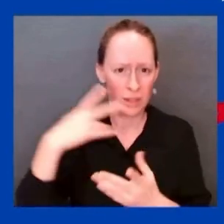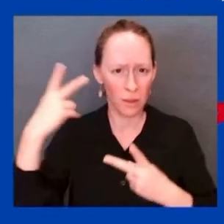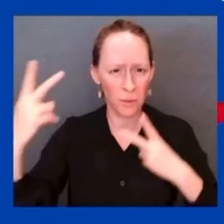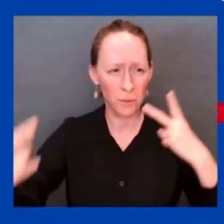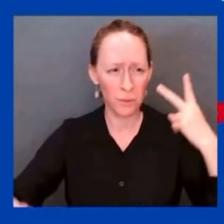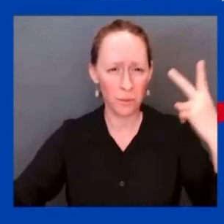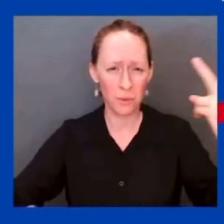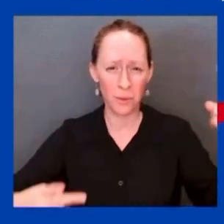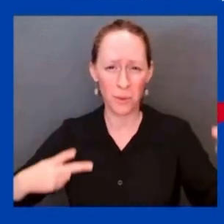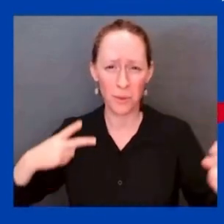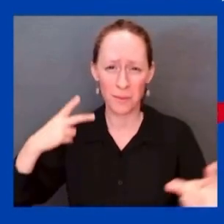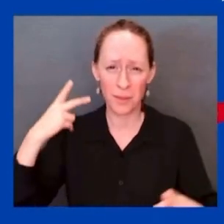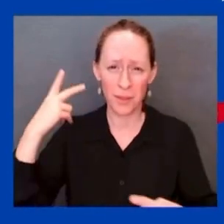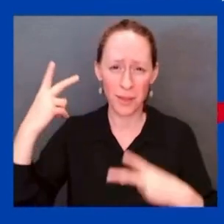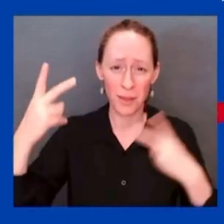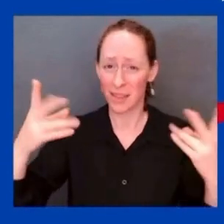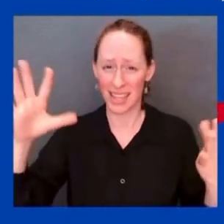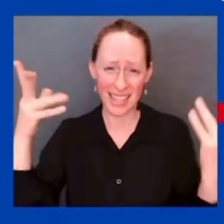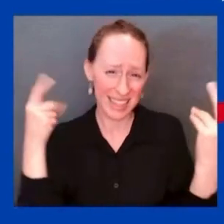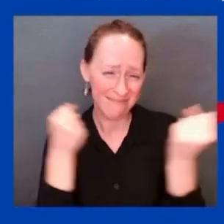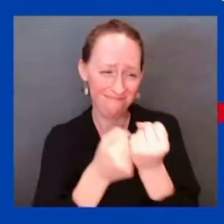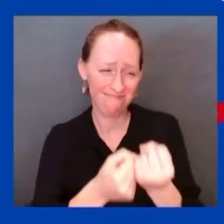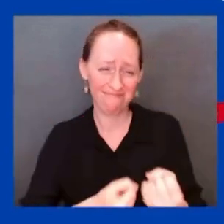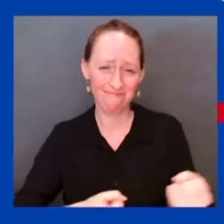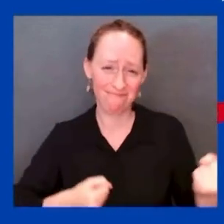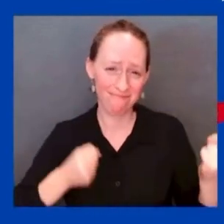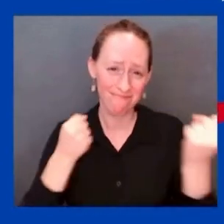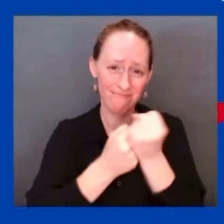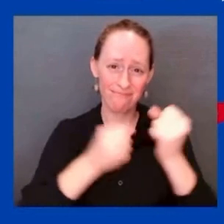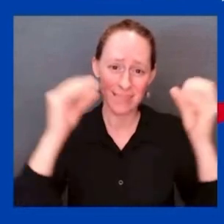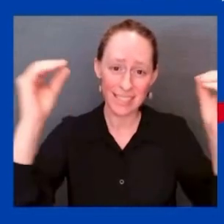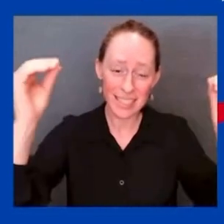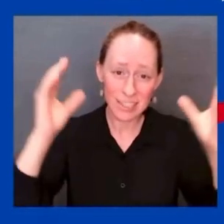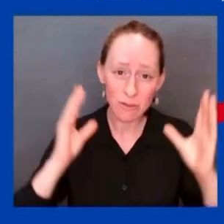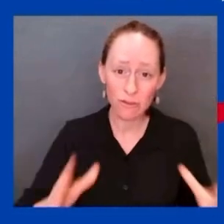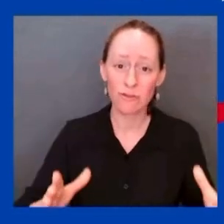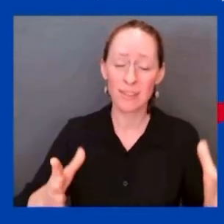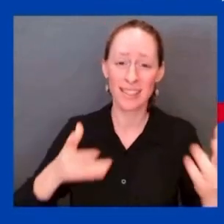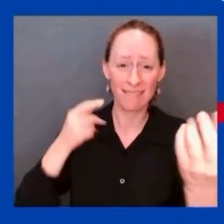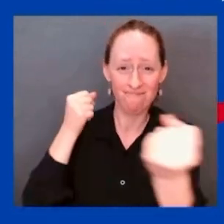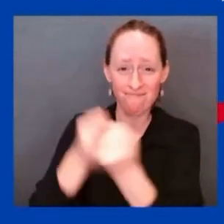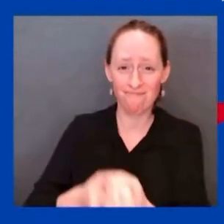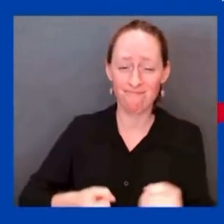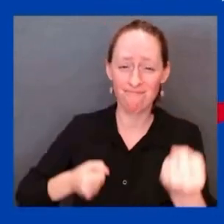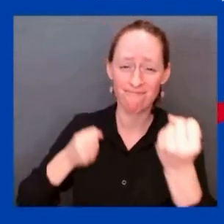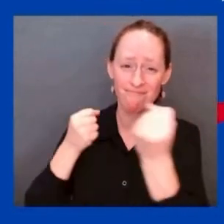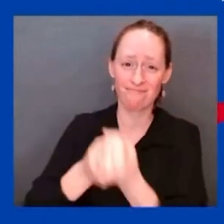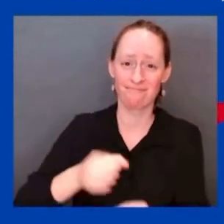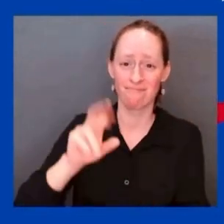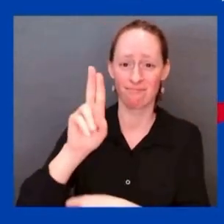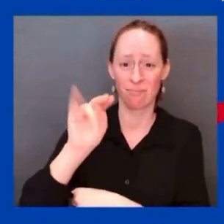pro-labor White House in our history. In our history.